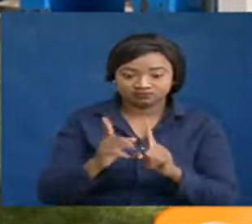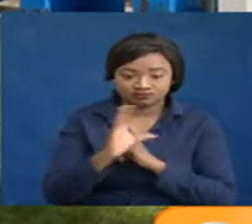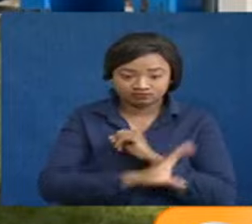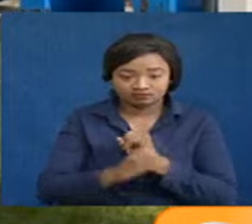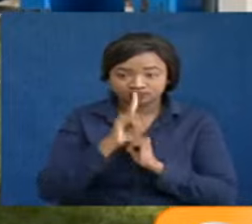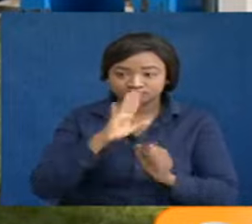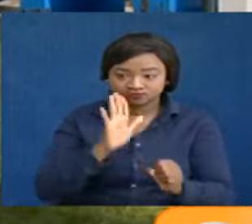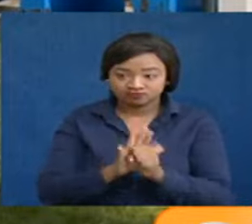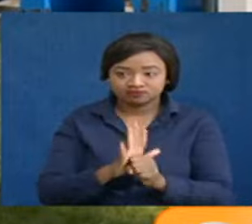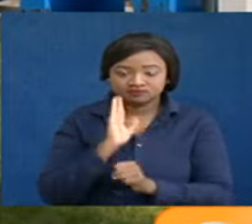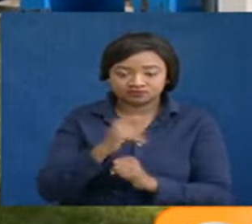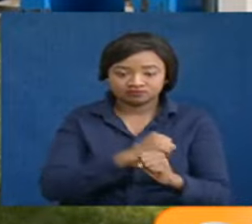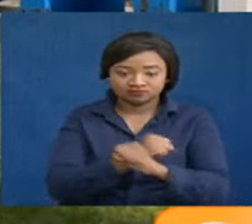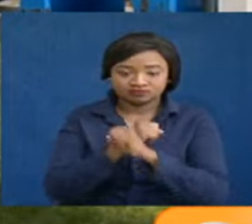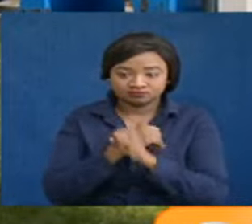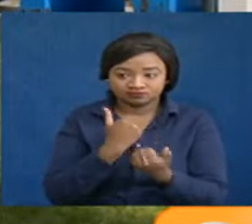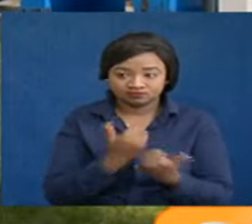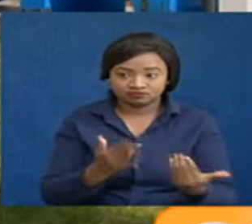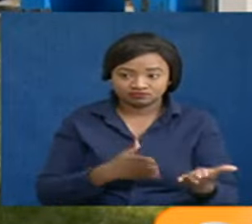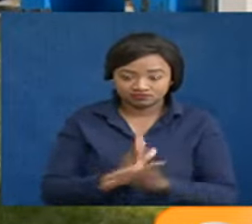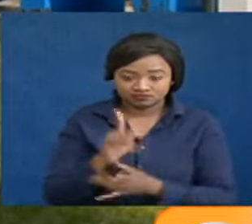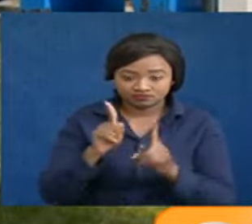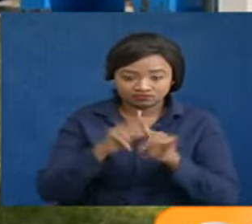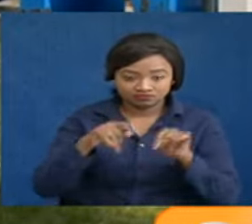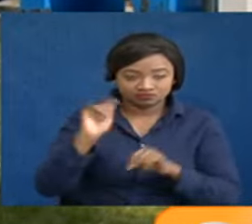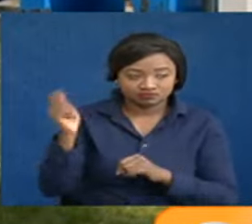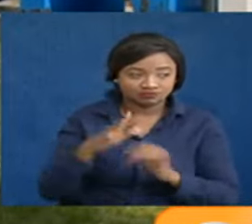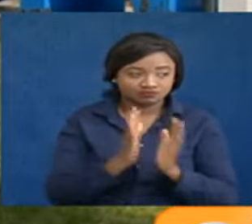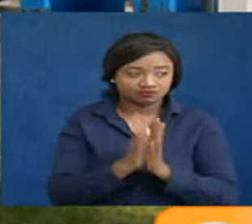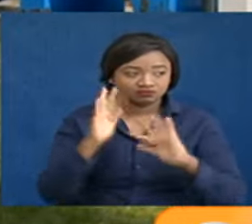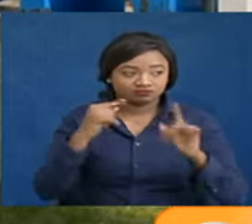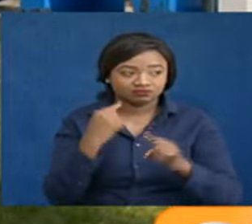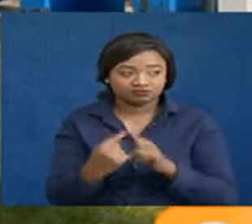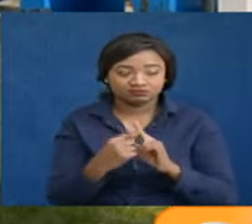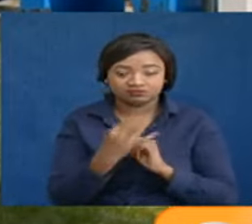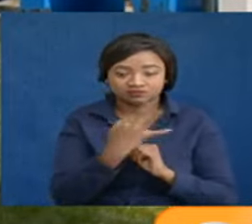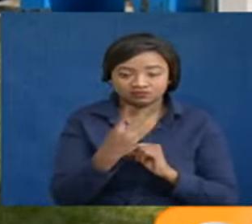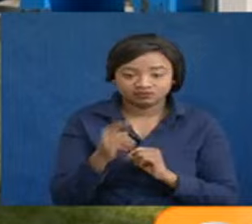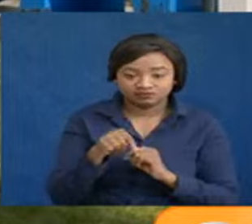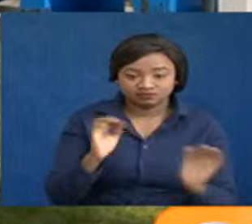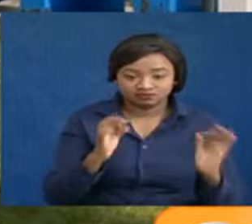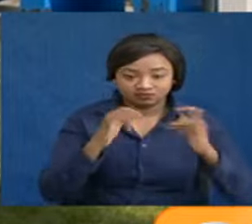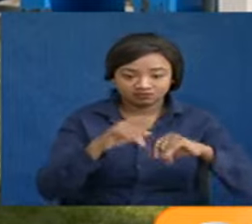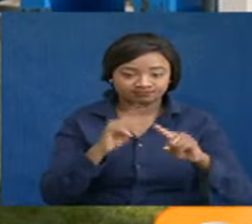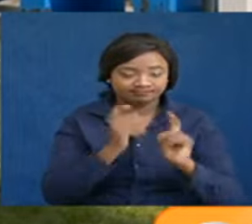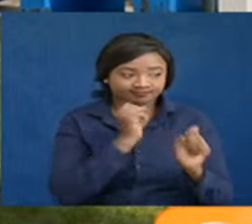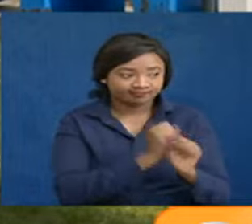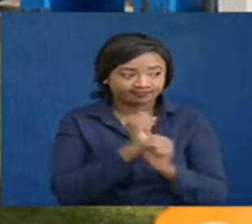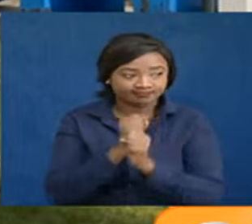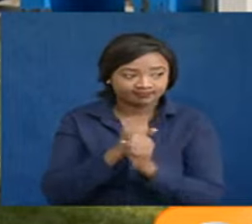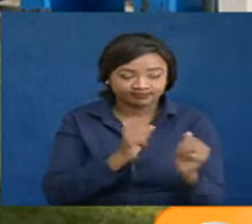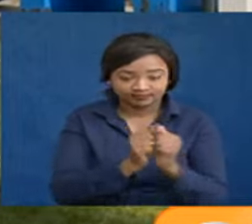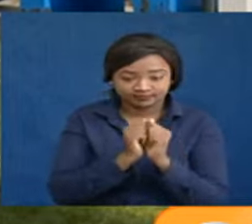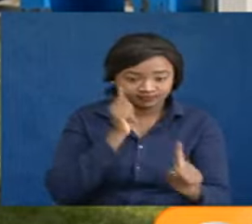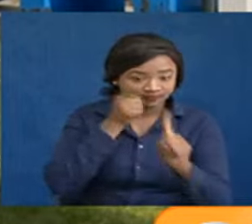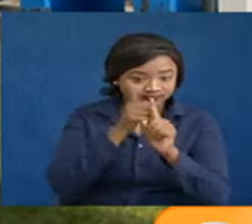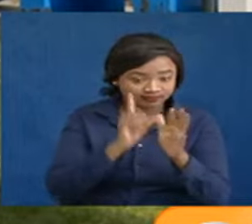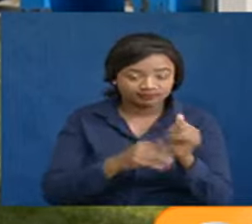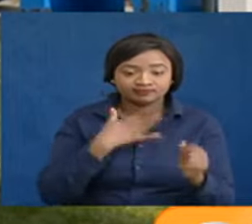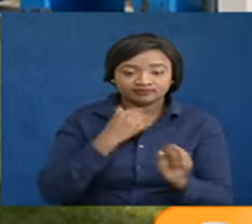protect child's rights. And as Kenya marks 34 years of this convention, concerted efforts have been called to ensure children